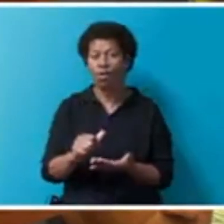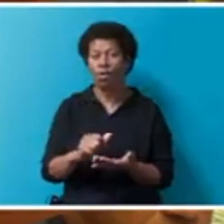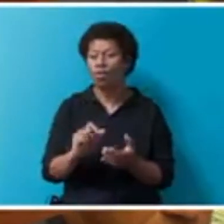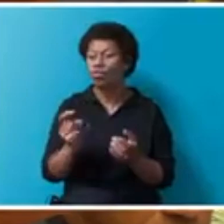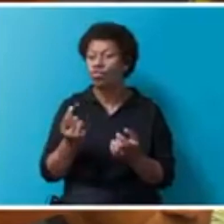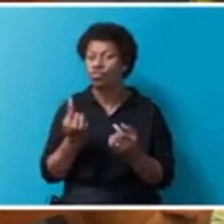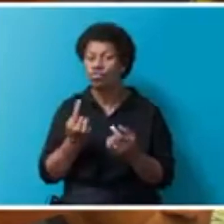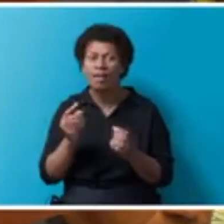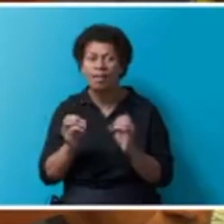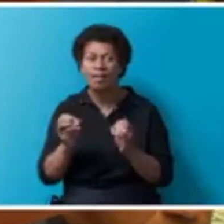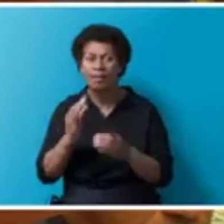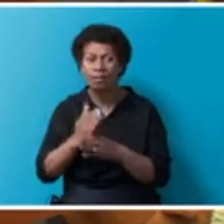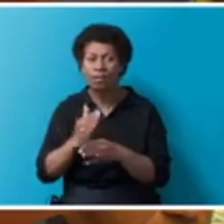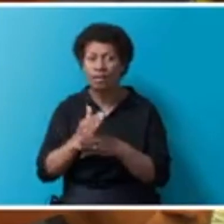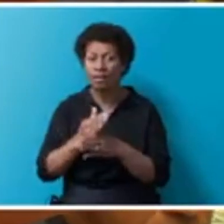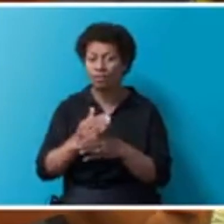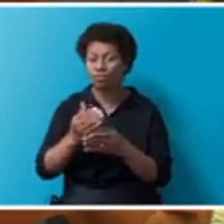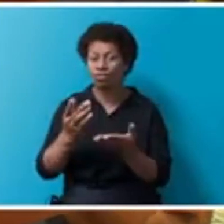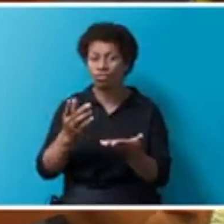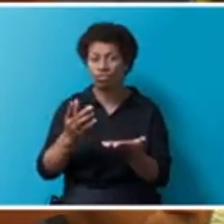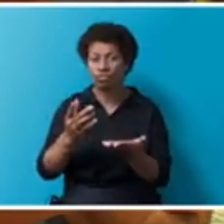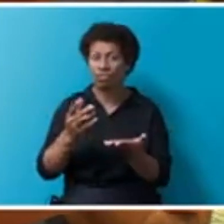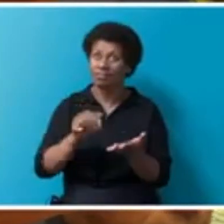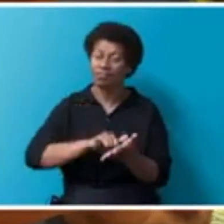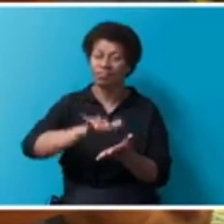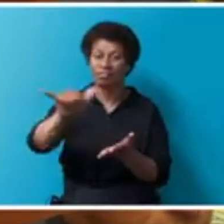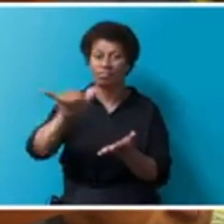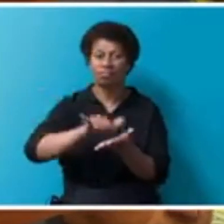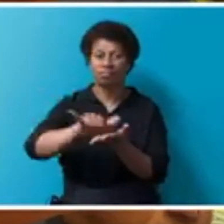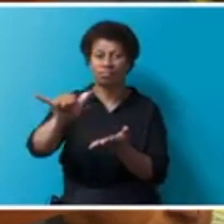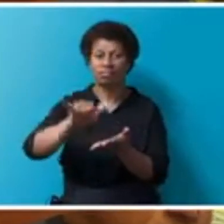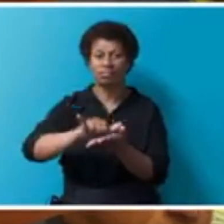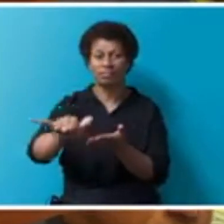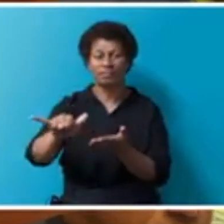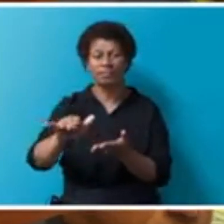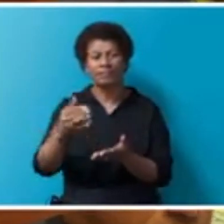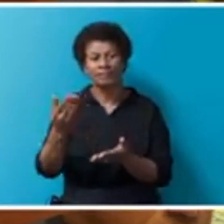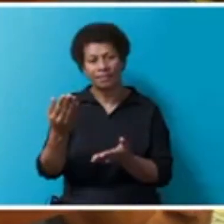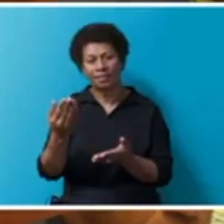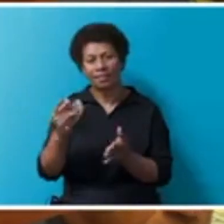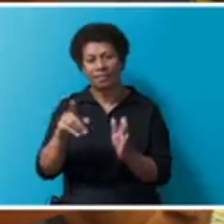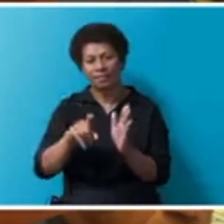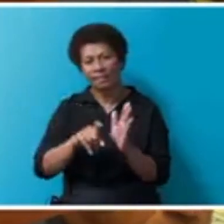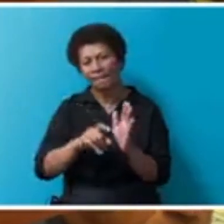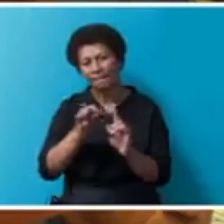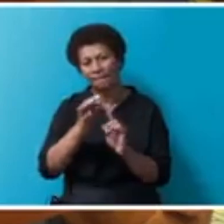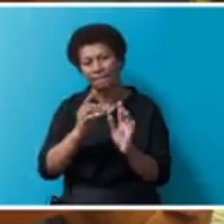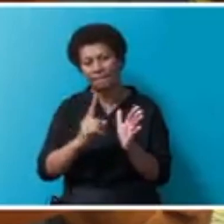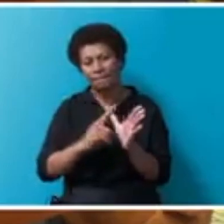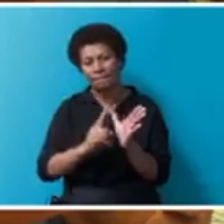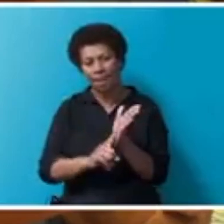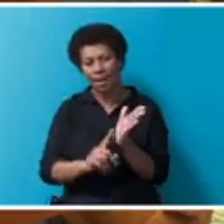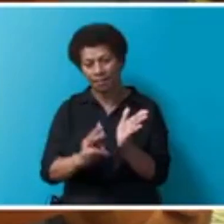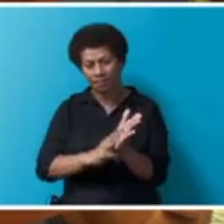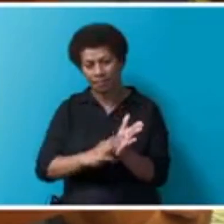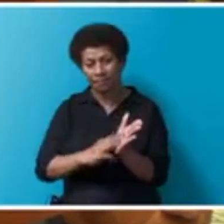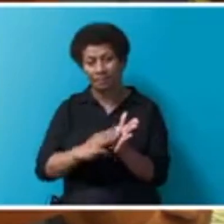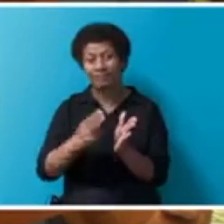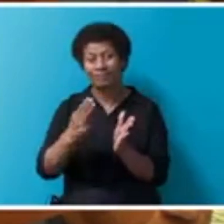to join the workforce that is going abroad under the RSC scheme and the PALM scheme.